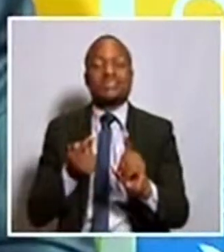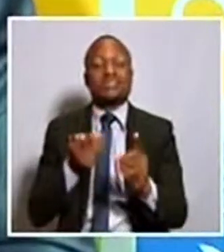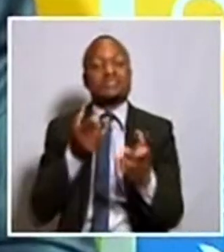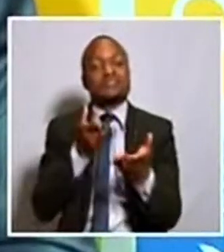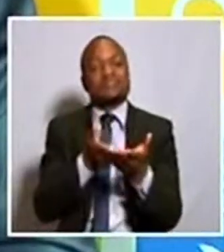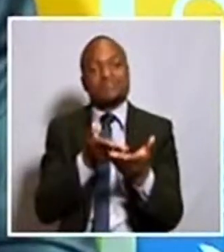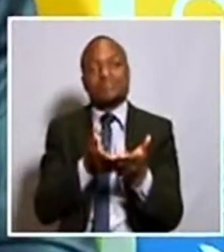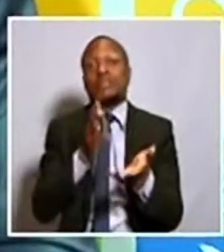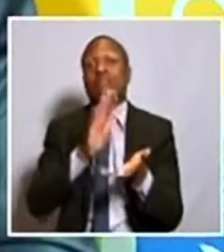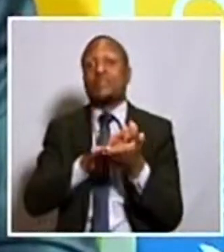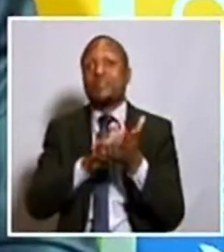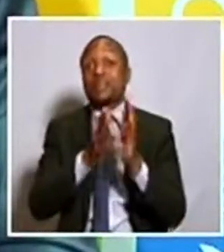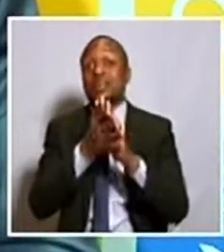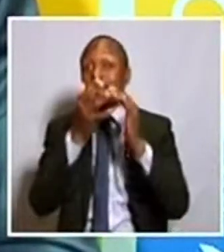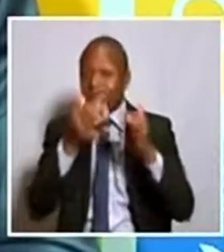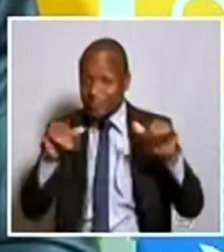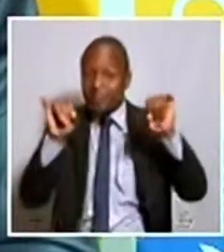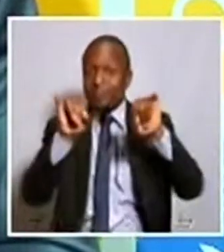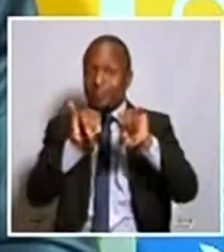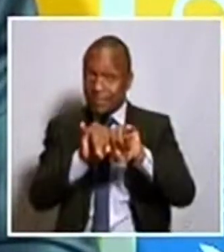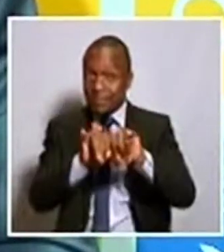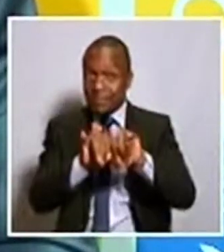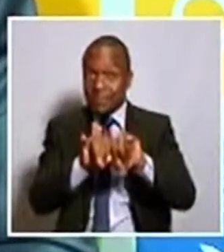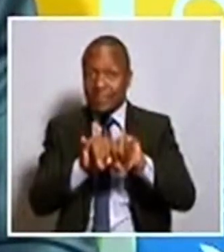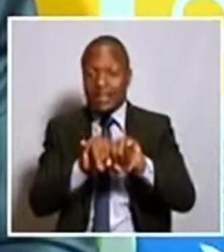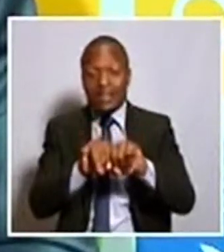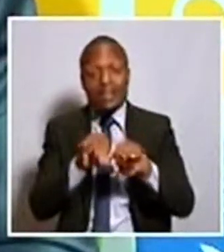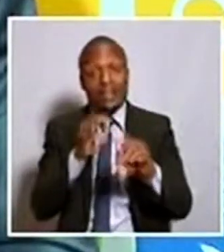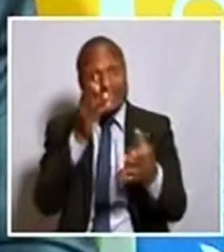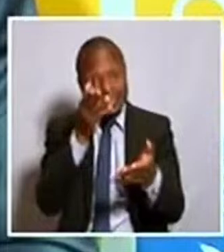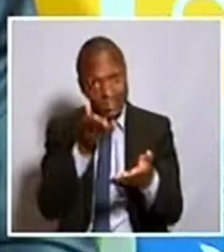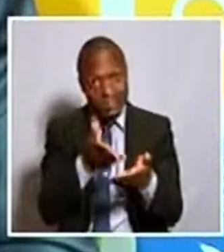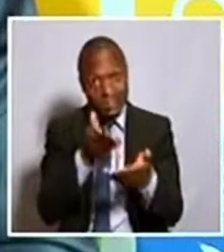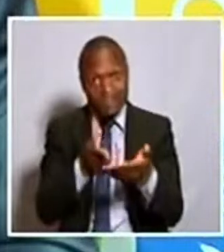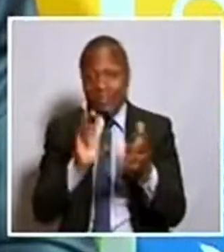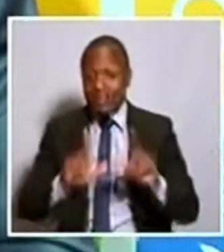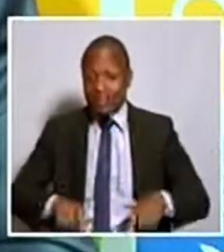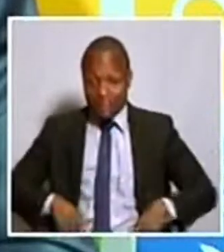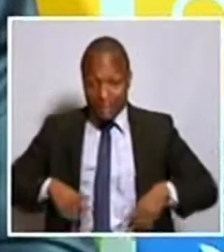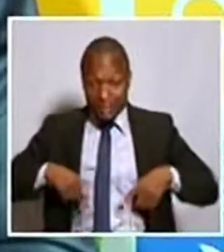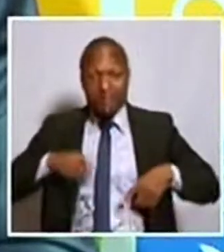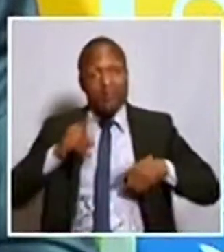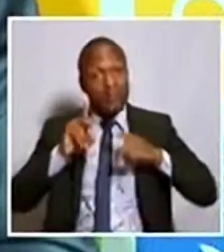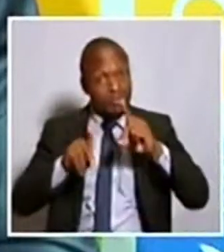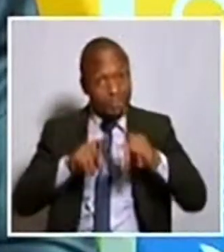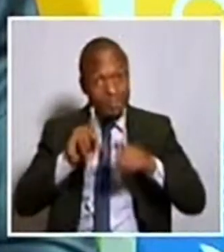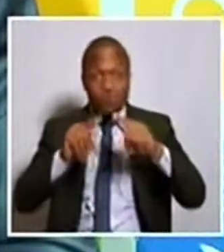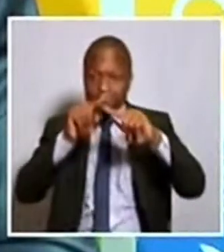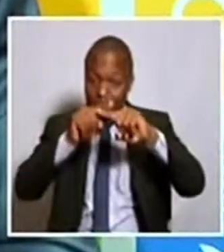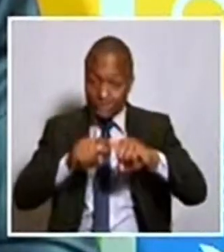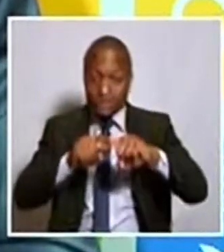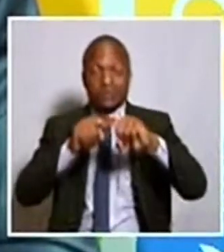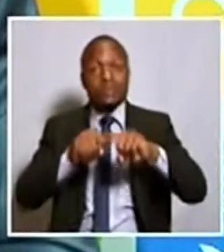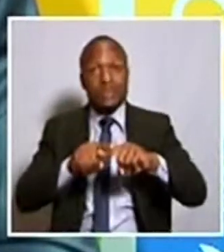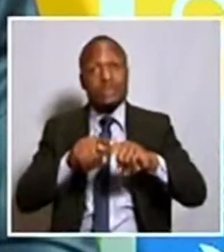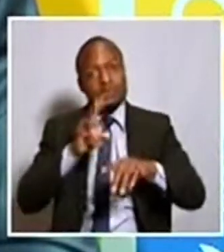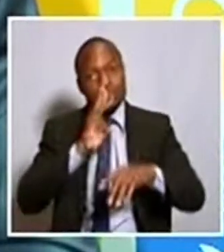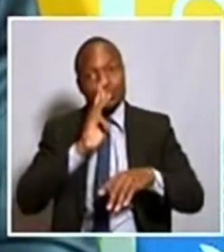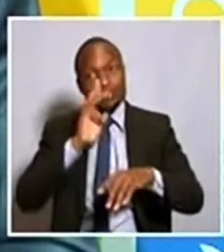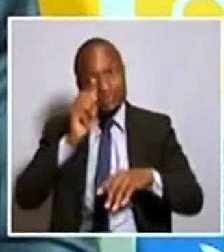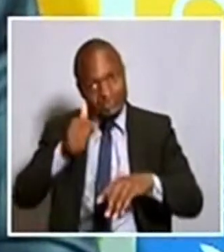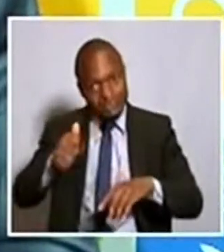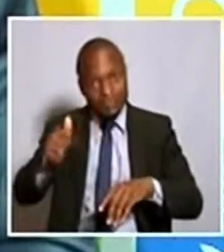where it becomes critical, because this is where the livelihood of the people depend on. So to